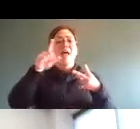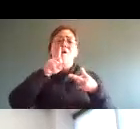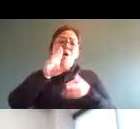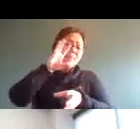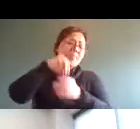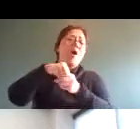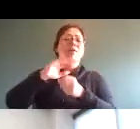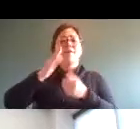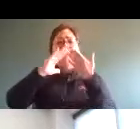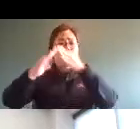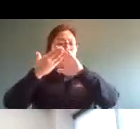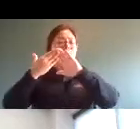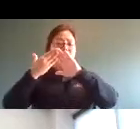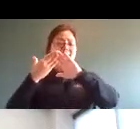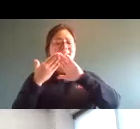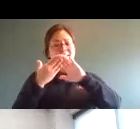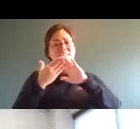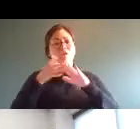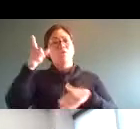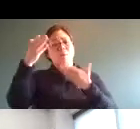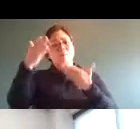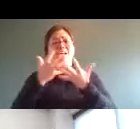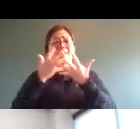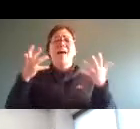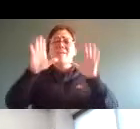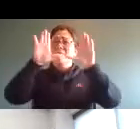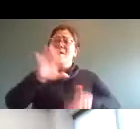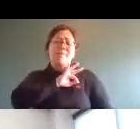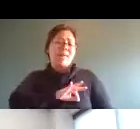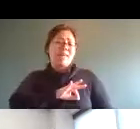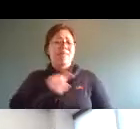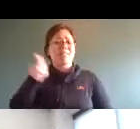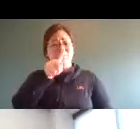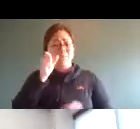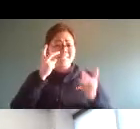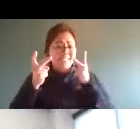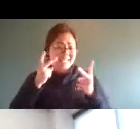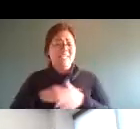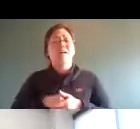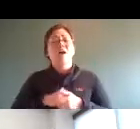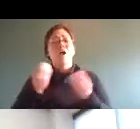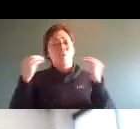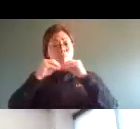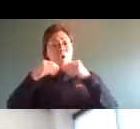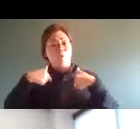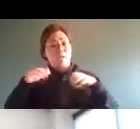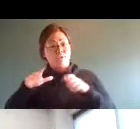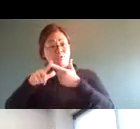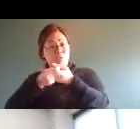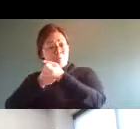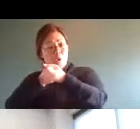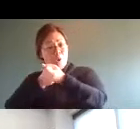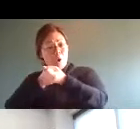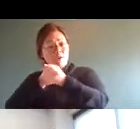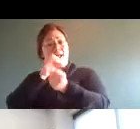of our communities. So they bring a lot of great benefits, as you guys can see. And the more we do to support them and